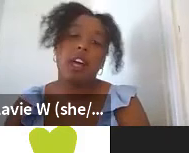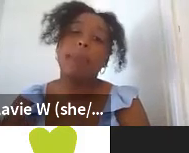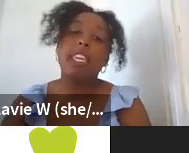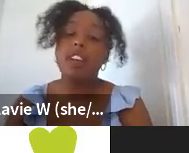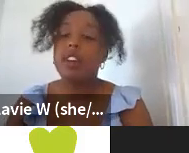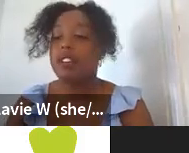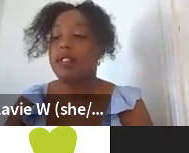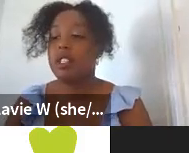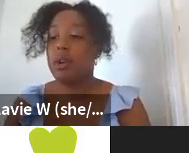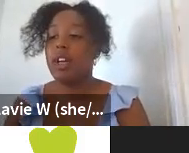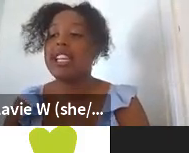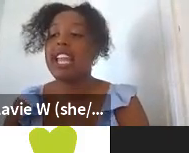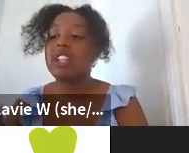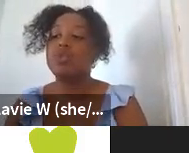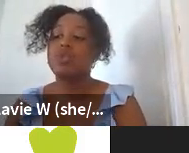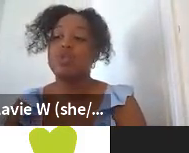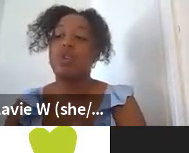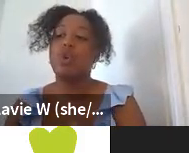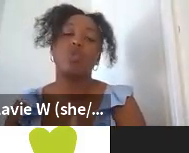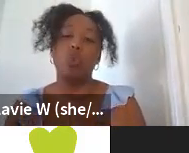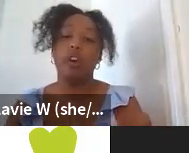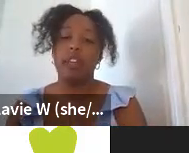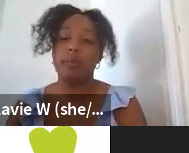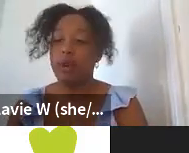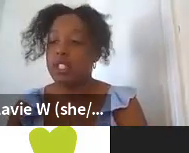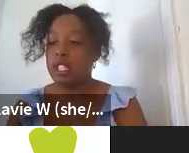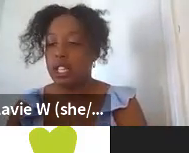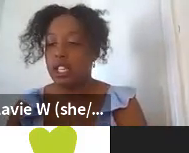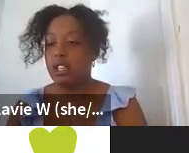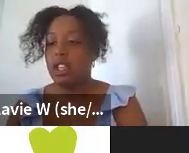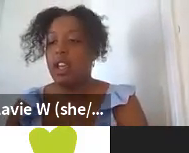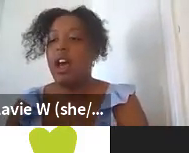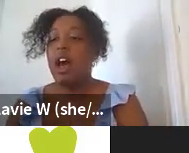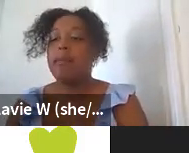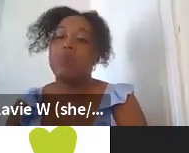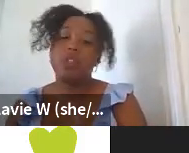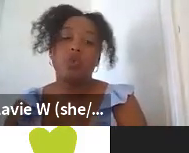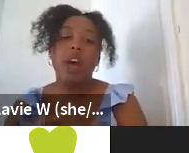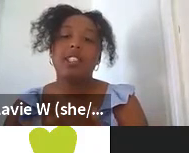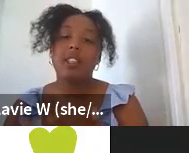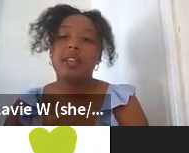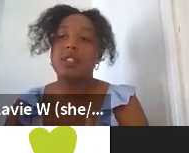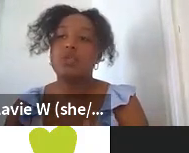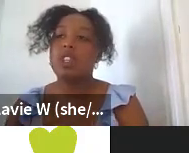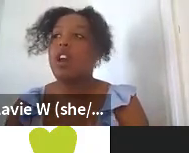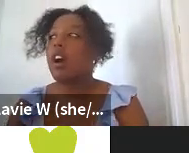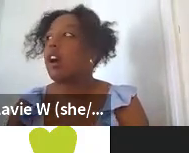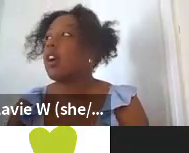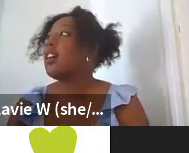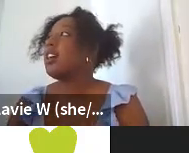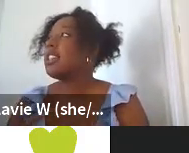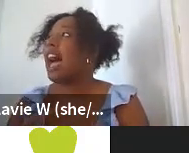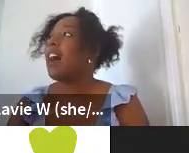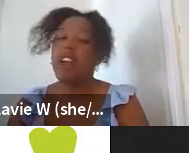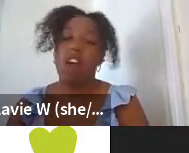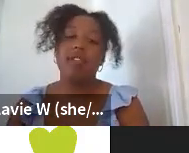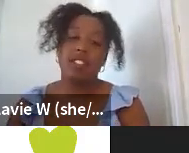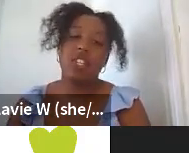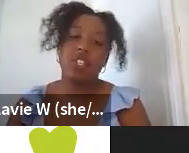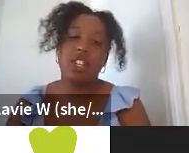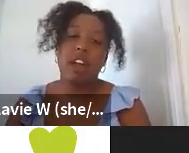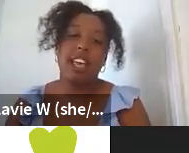beliefs appear invisible and natural to those who are immersed in it. And which is why sometimes it's really hard to have